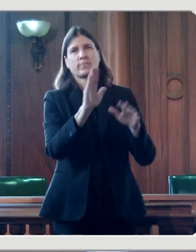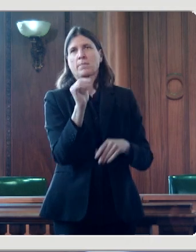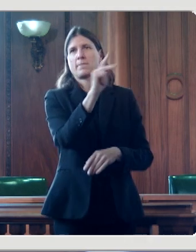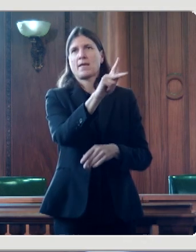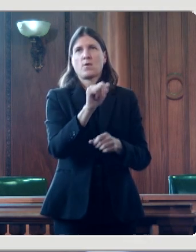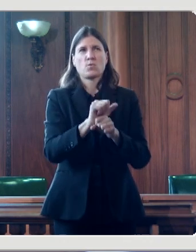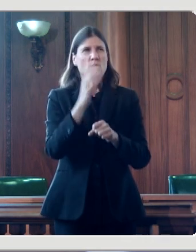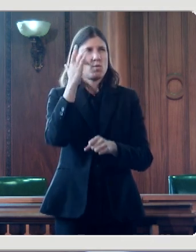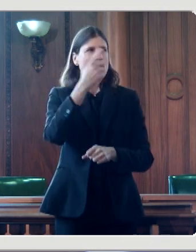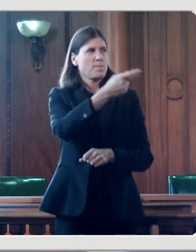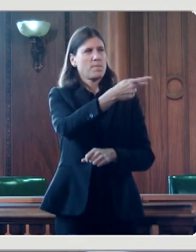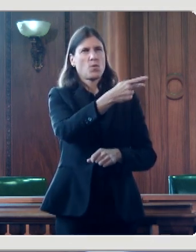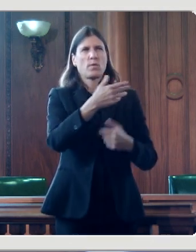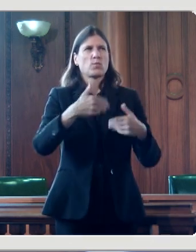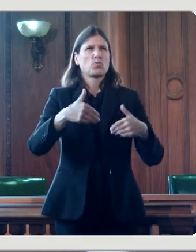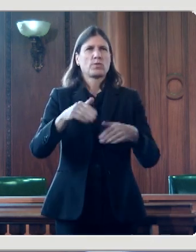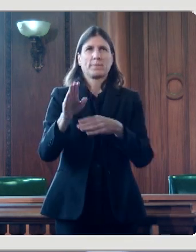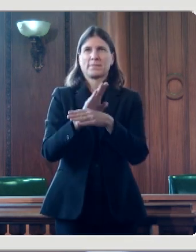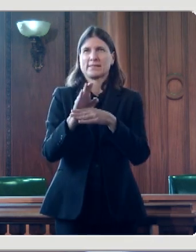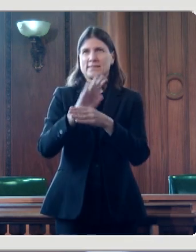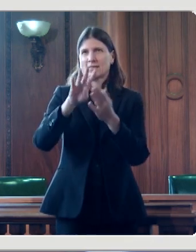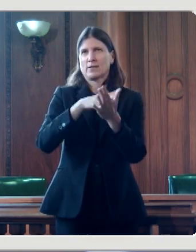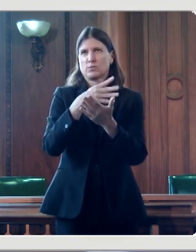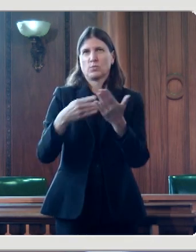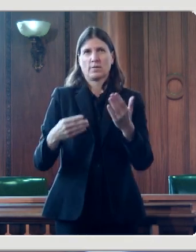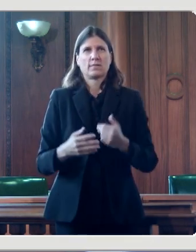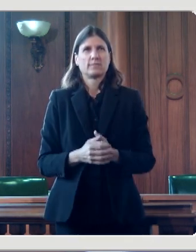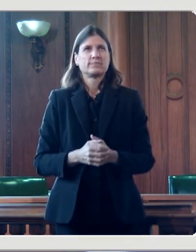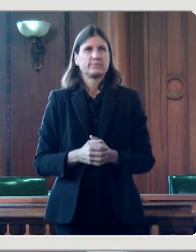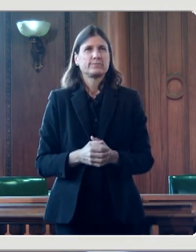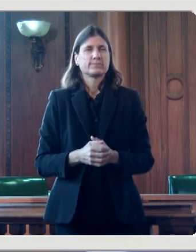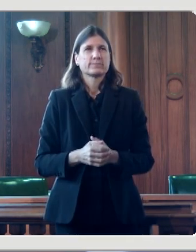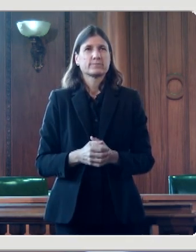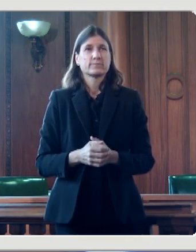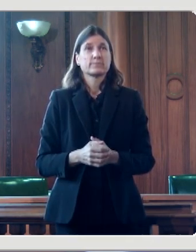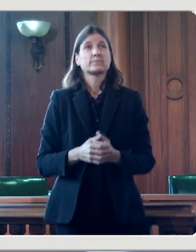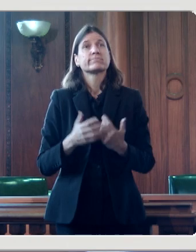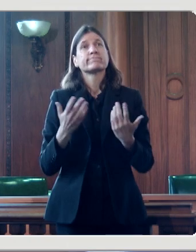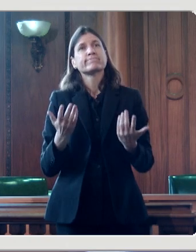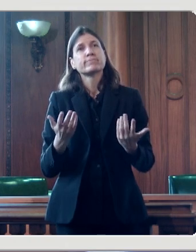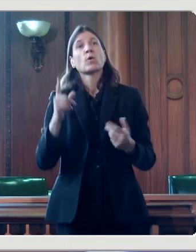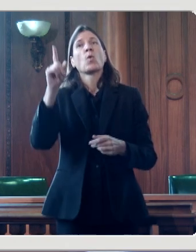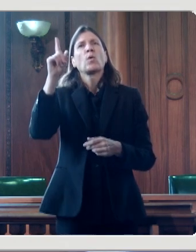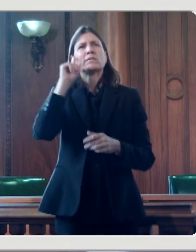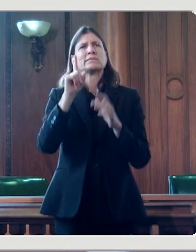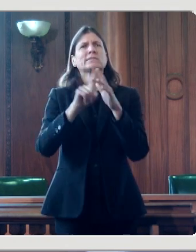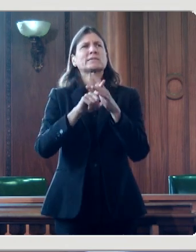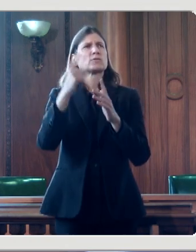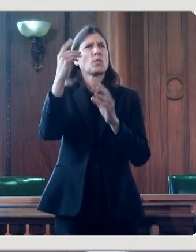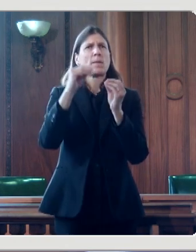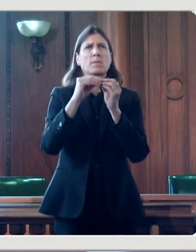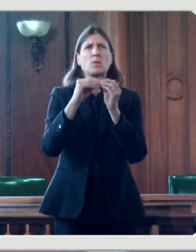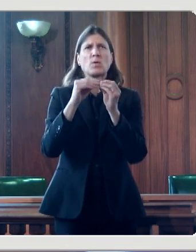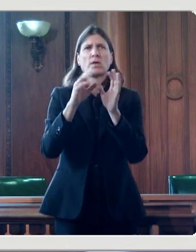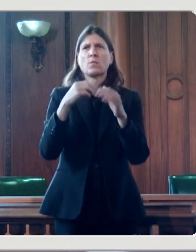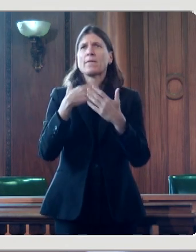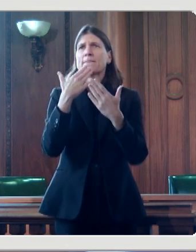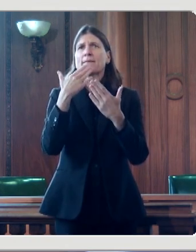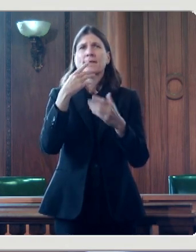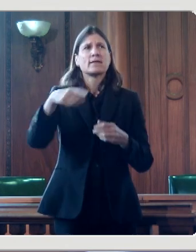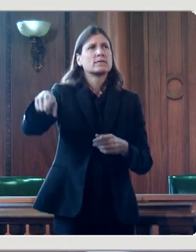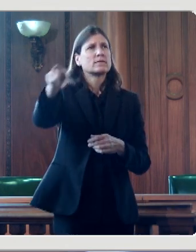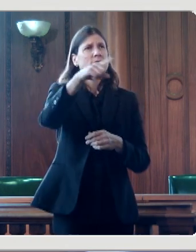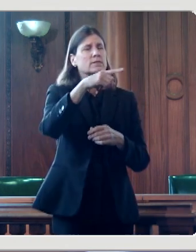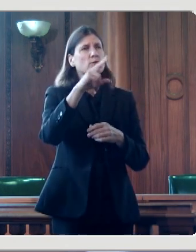we'll take questions and comments. And to the media, thank you very much, again, for being here, the